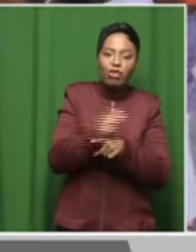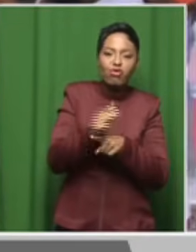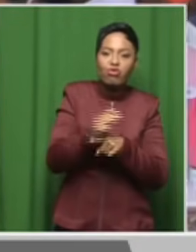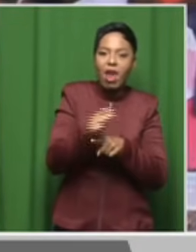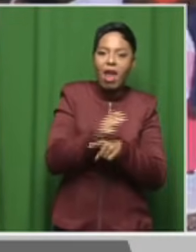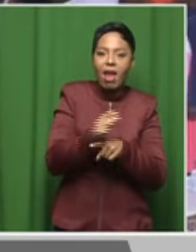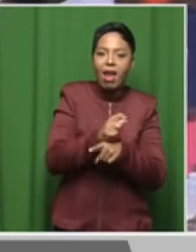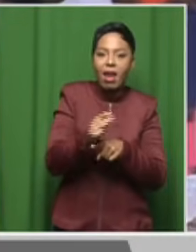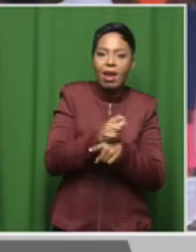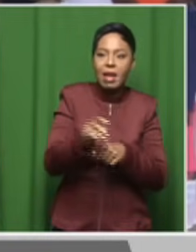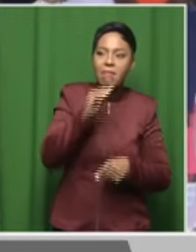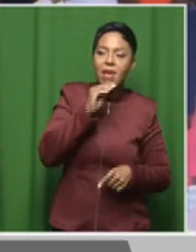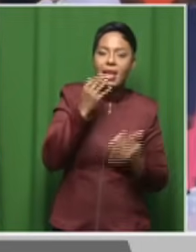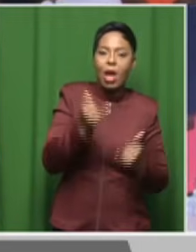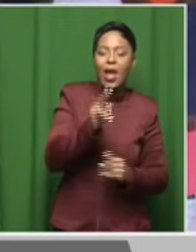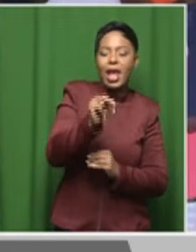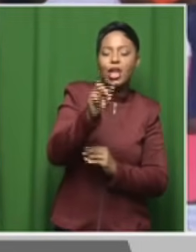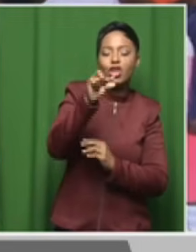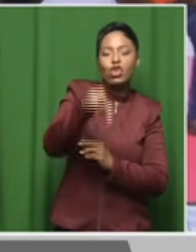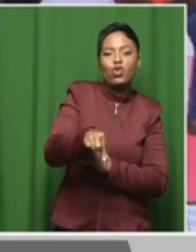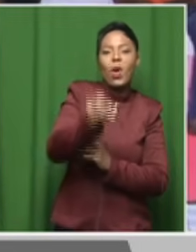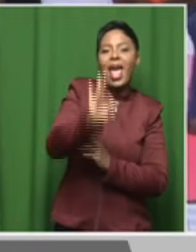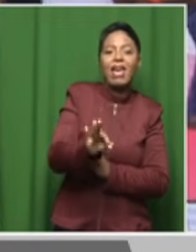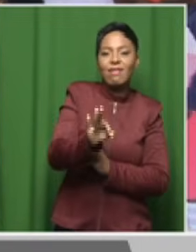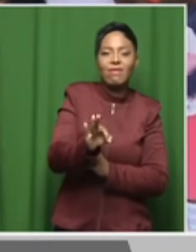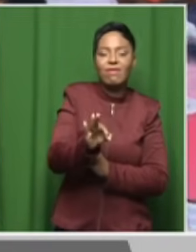necessarily be an NQF